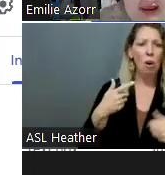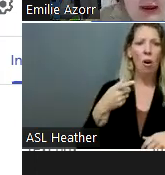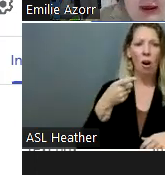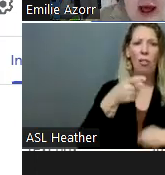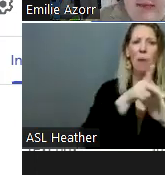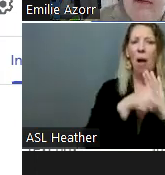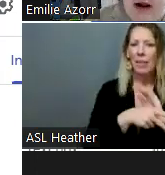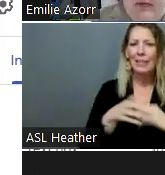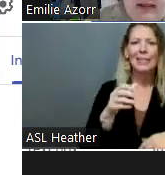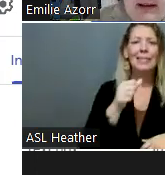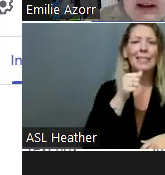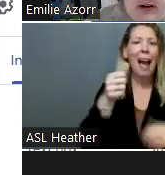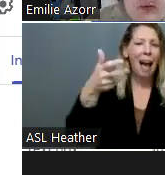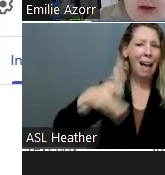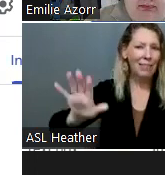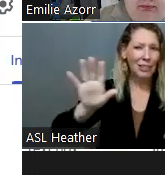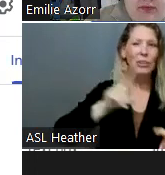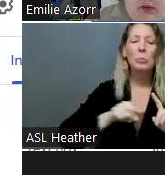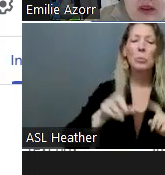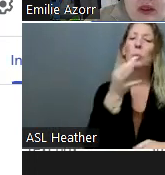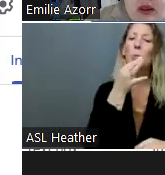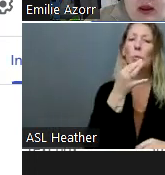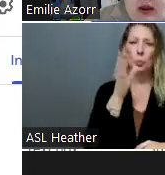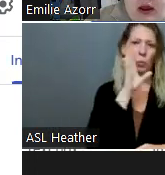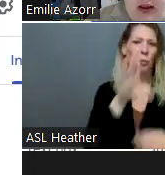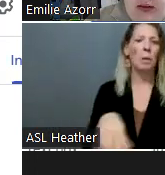very shortly. And that'll be linked here as well.